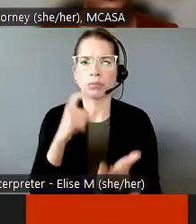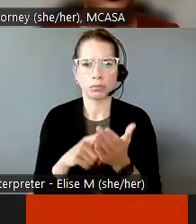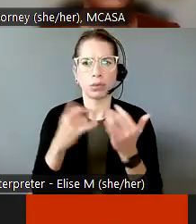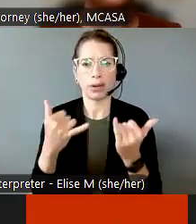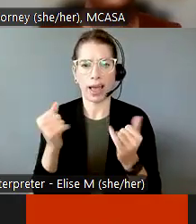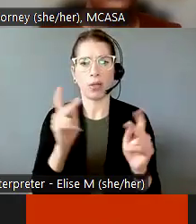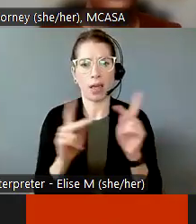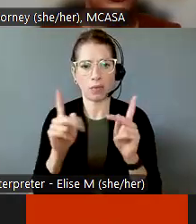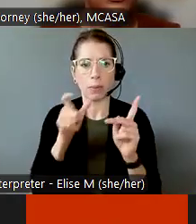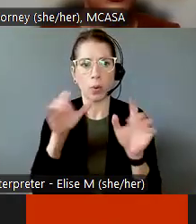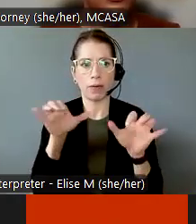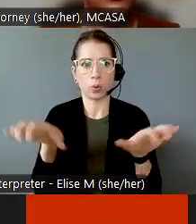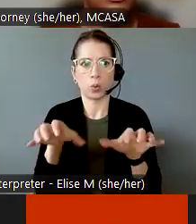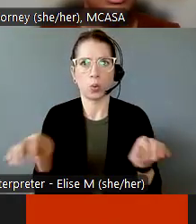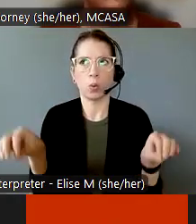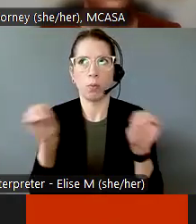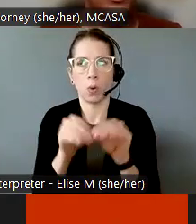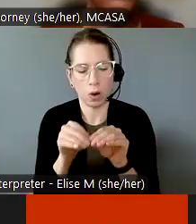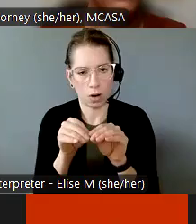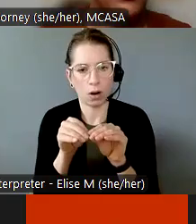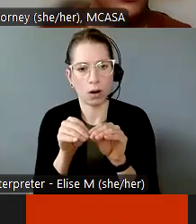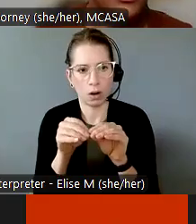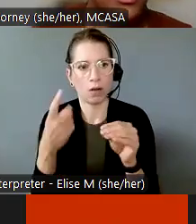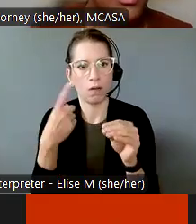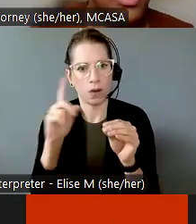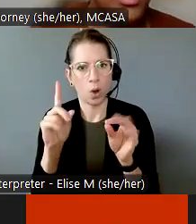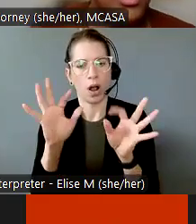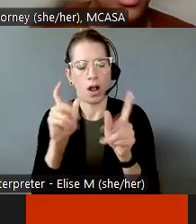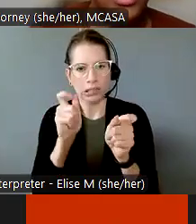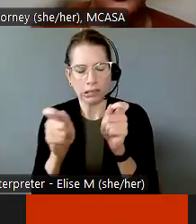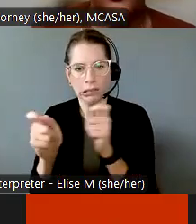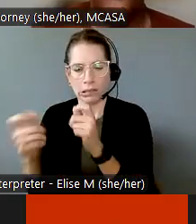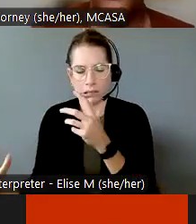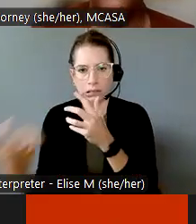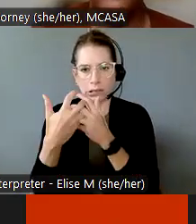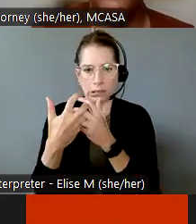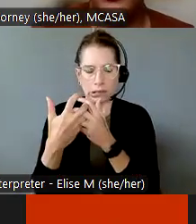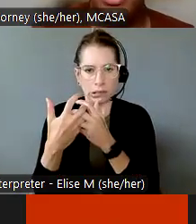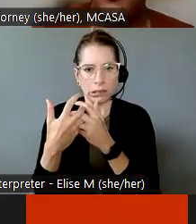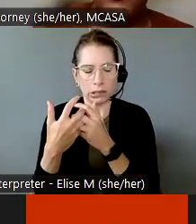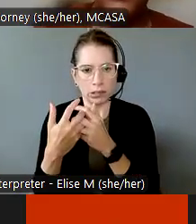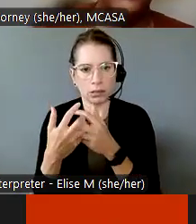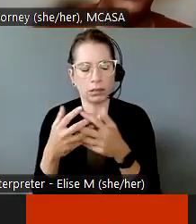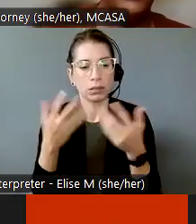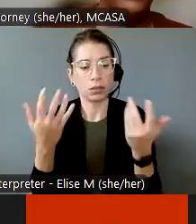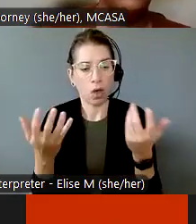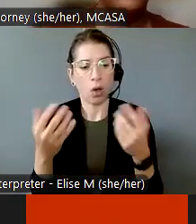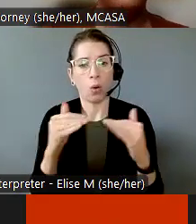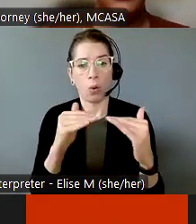jump through extra hoops to get it to work. And so, in order to be